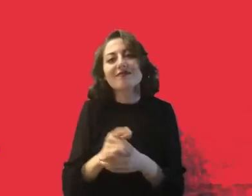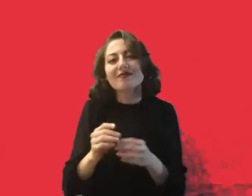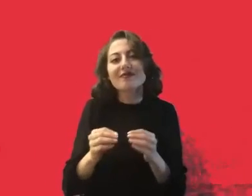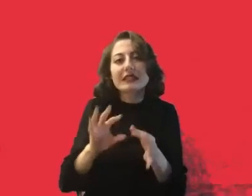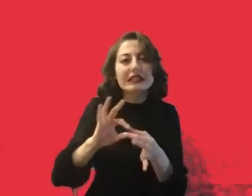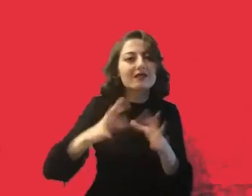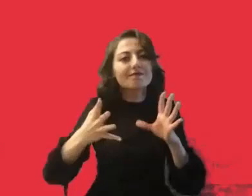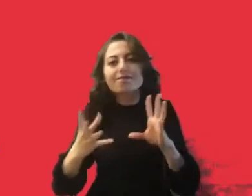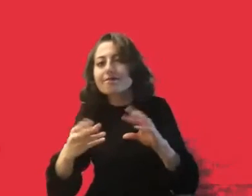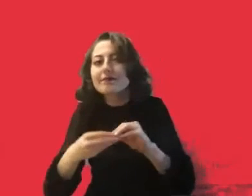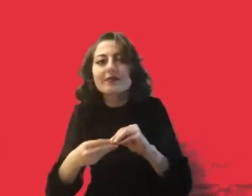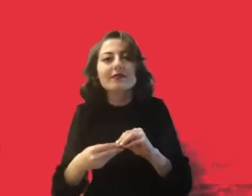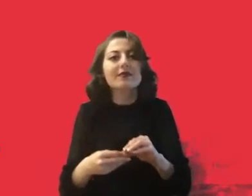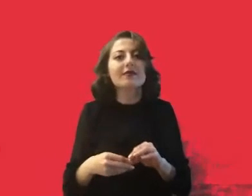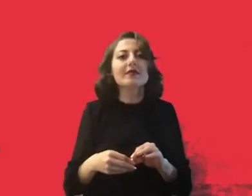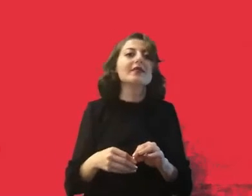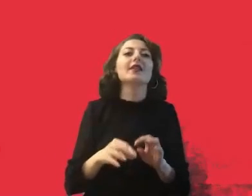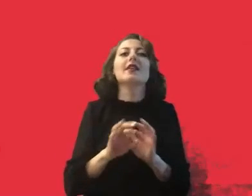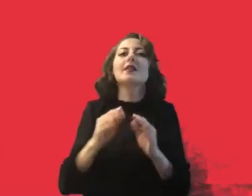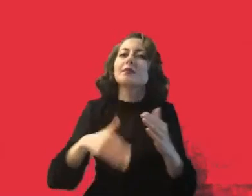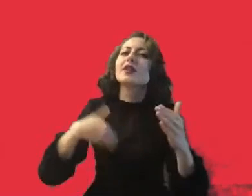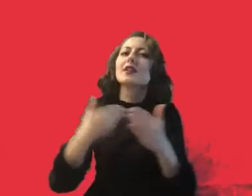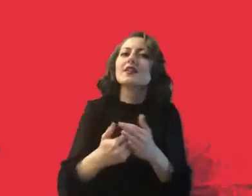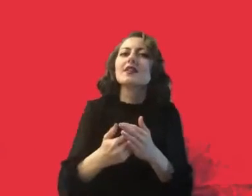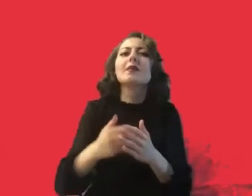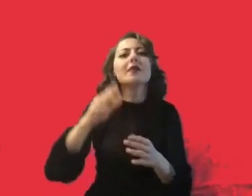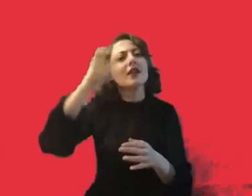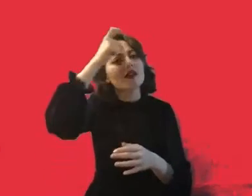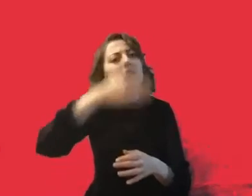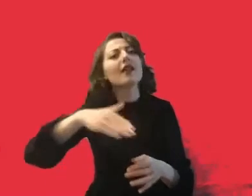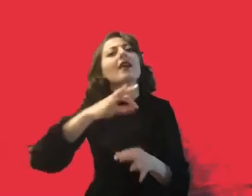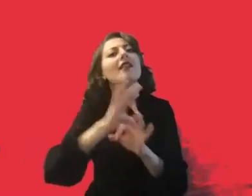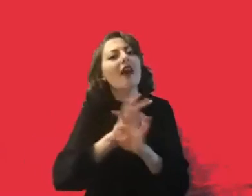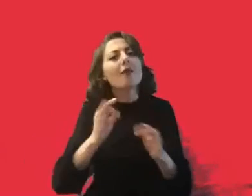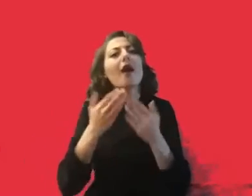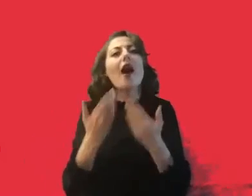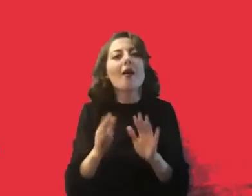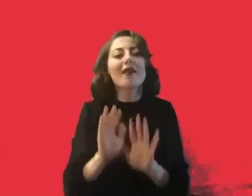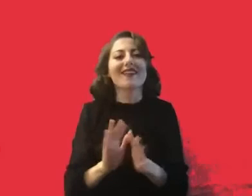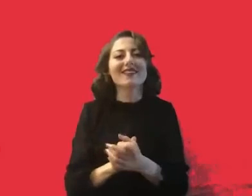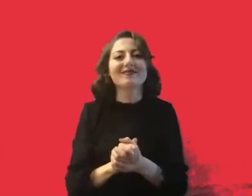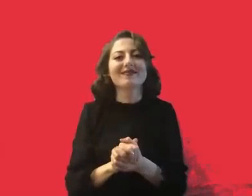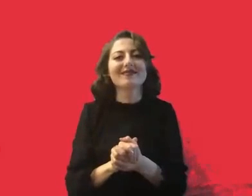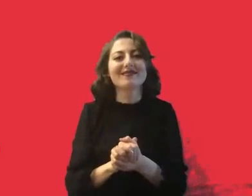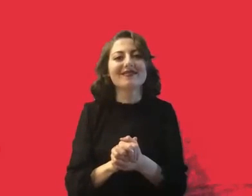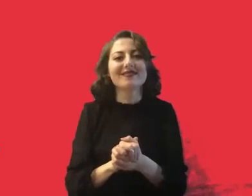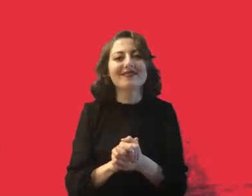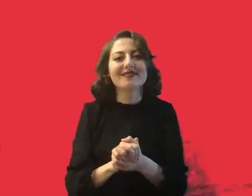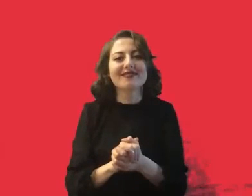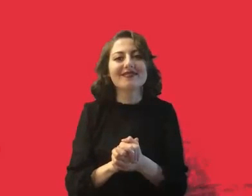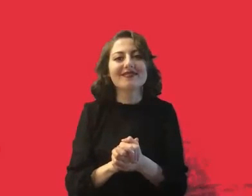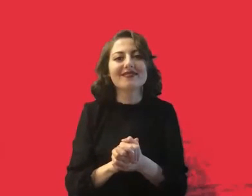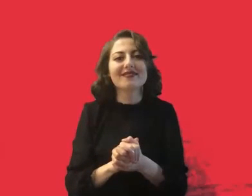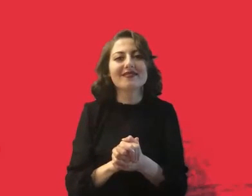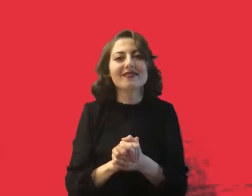would you like to wrap it up and would you like to add anything else? So you said that the Turkey is lagging behind the list in terms of volunteering